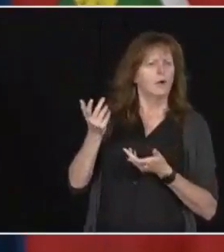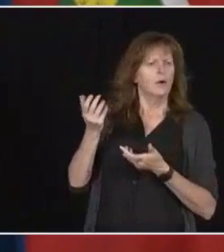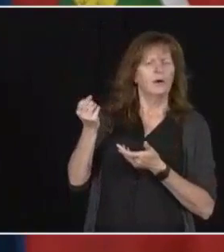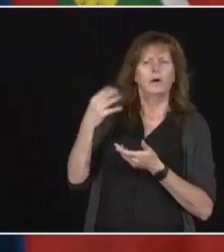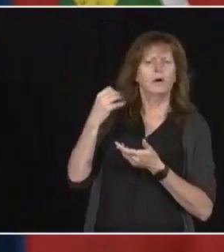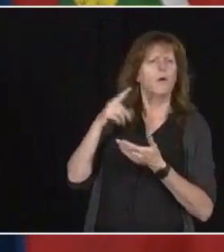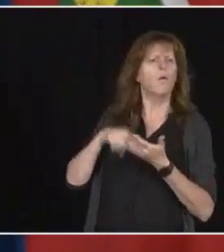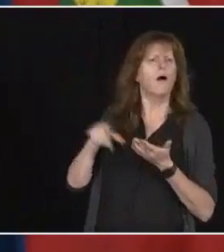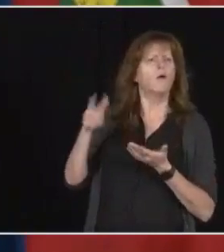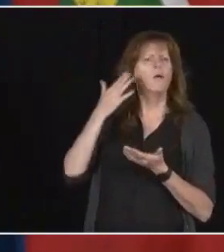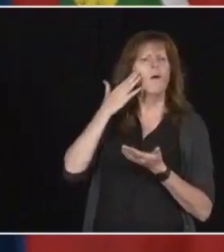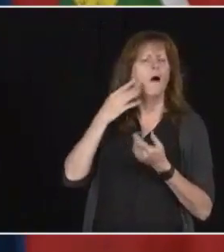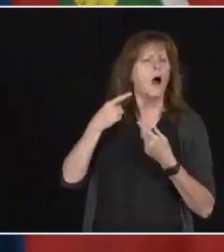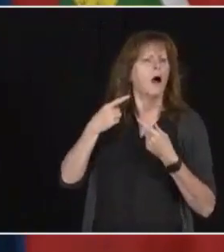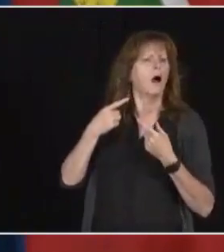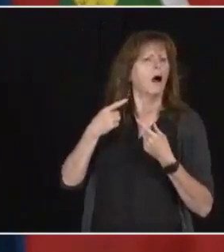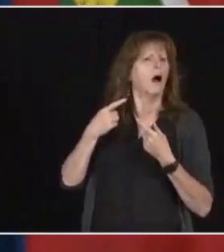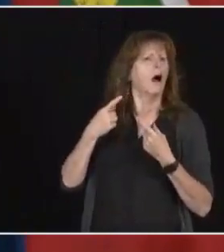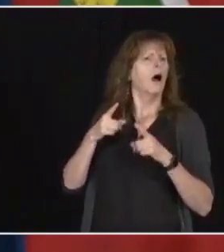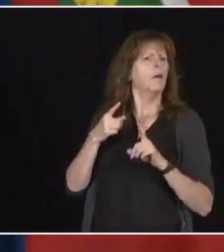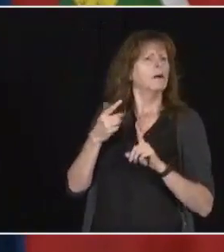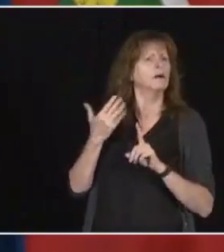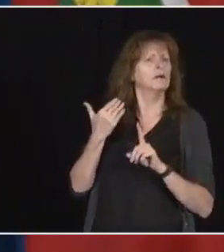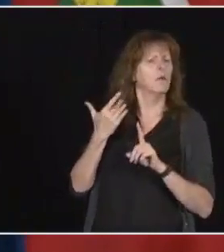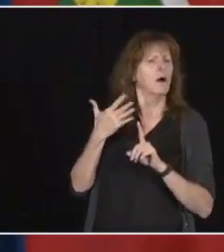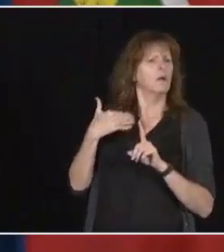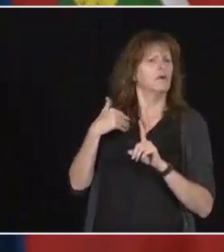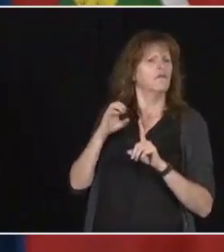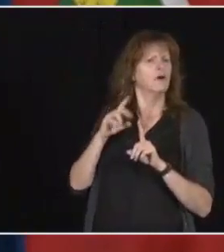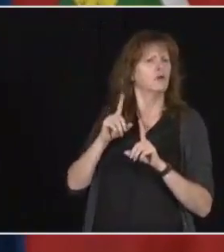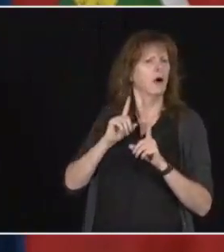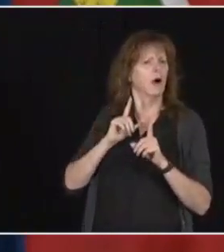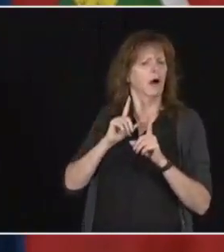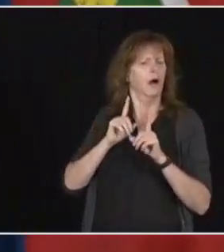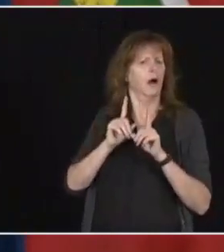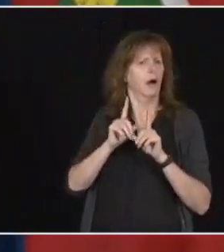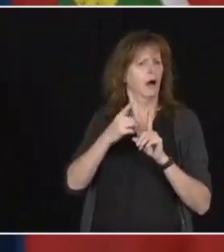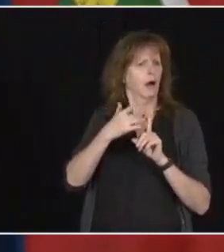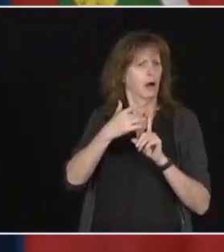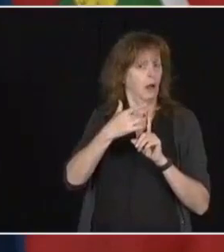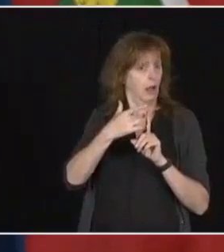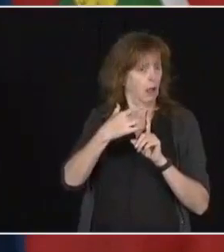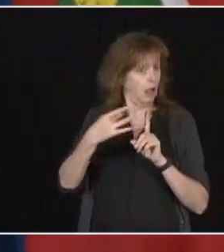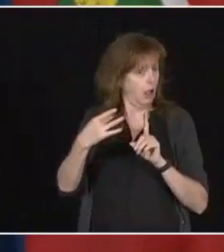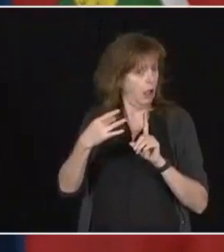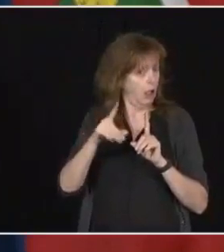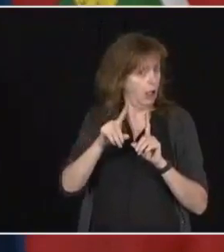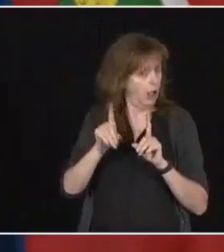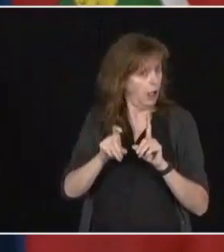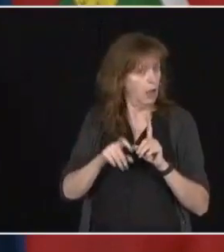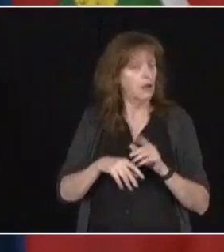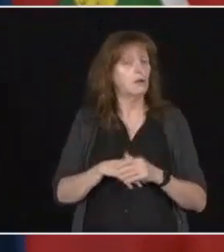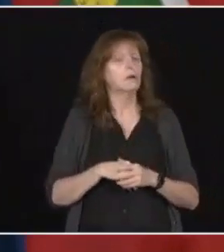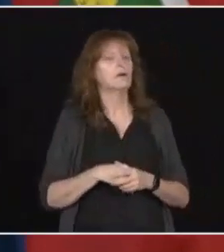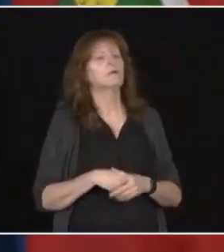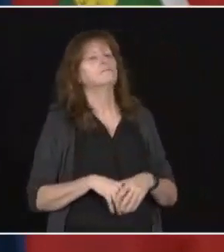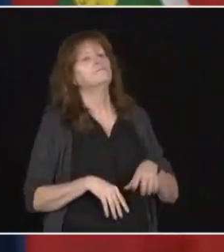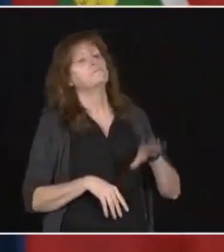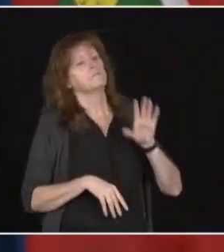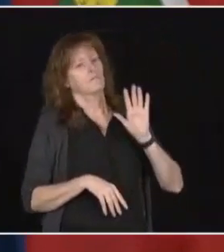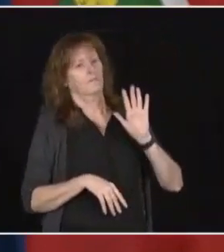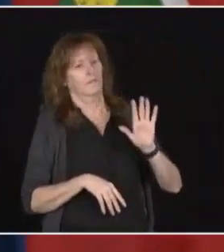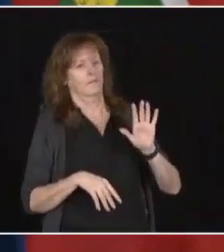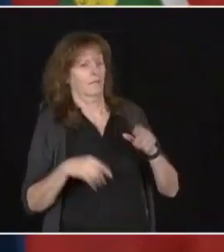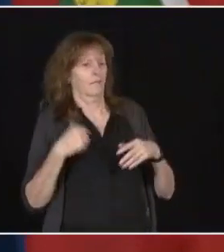situation with Minister Lecce? Thanks for the question, Mike. Good to hear from you again. It's been a while. I would have to refer you to